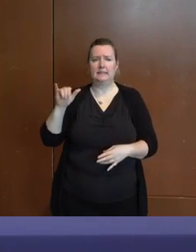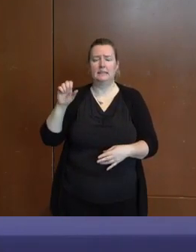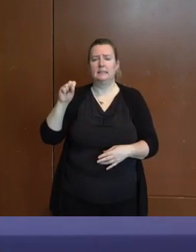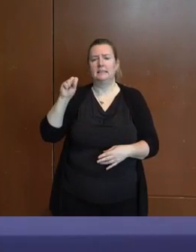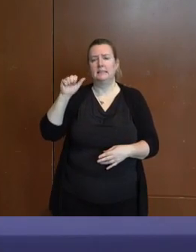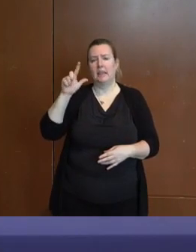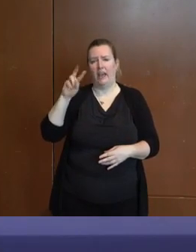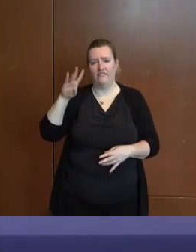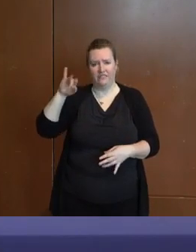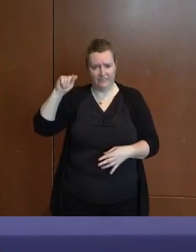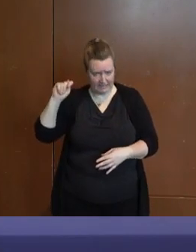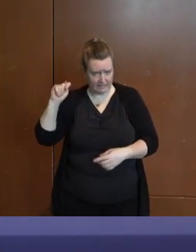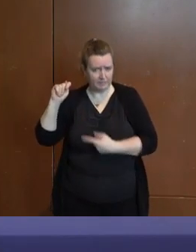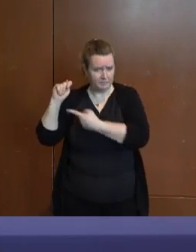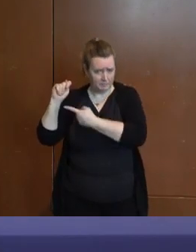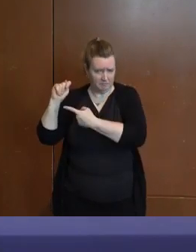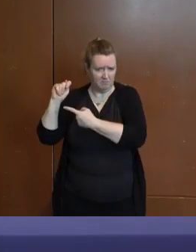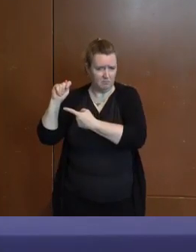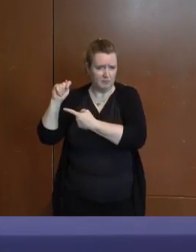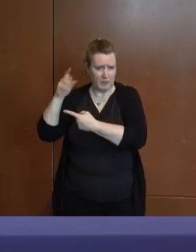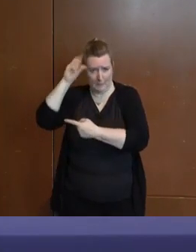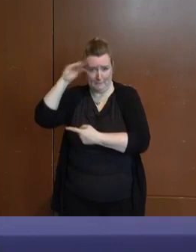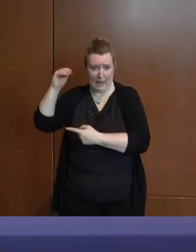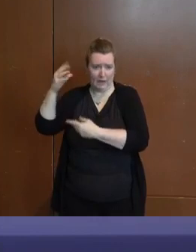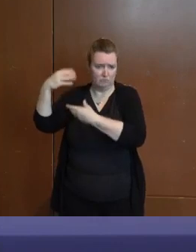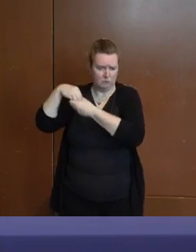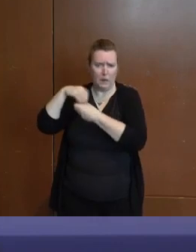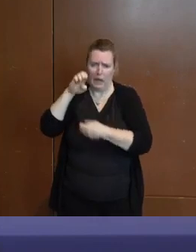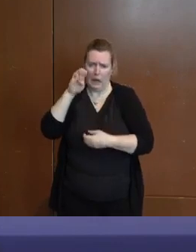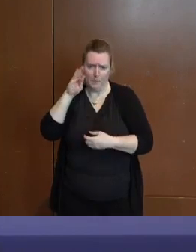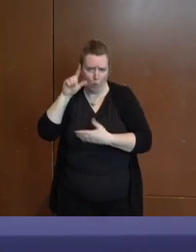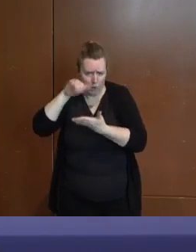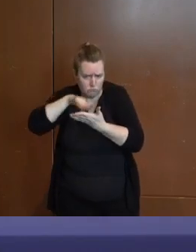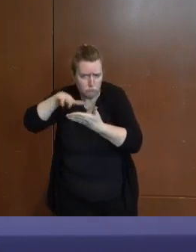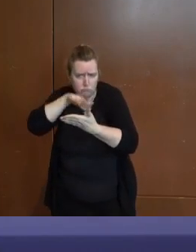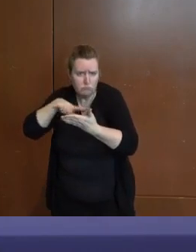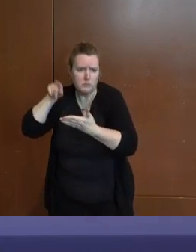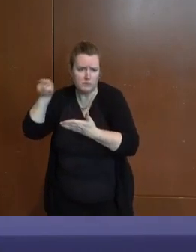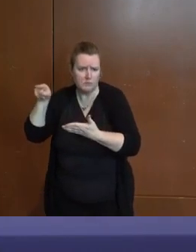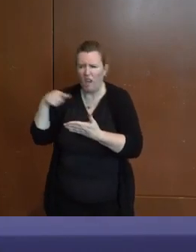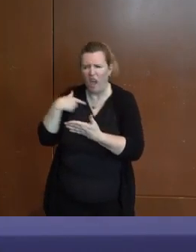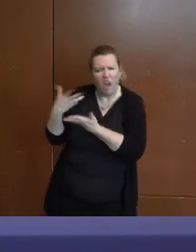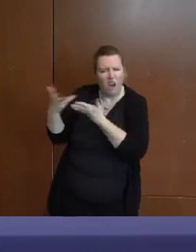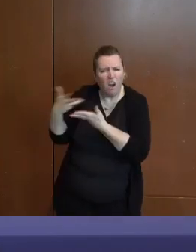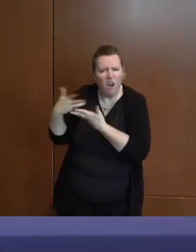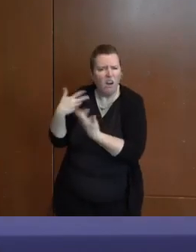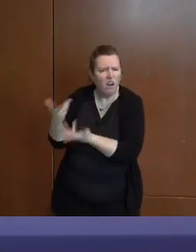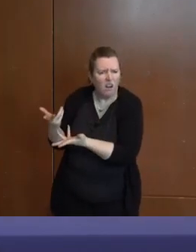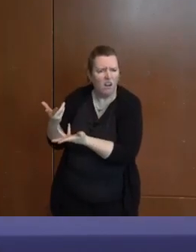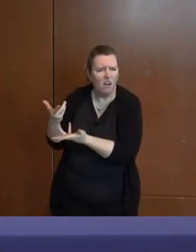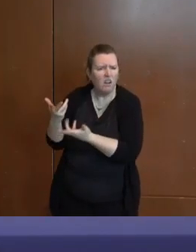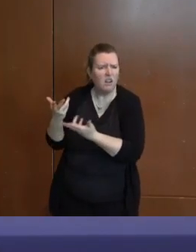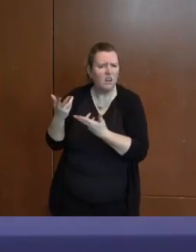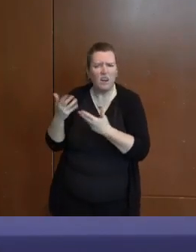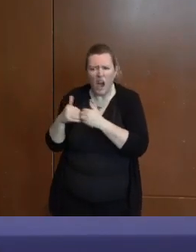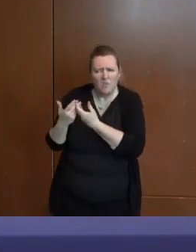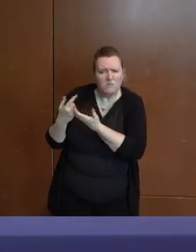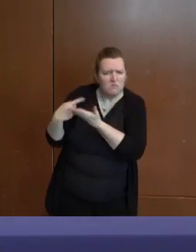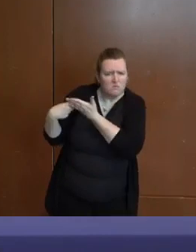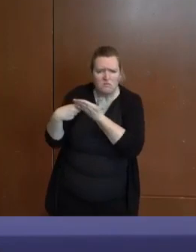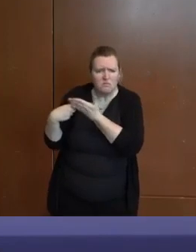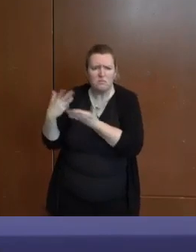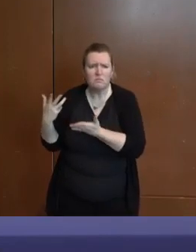of the Center for American Progress. This is not for today, and I'm not sure, exactly the contours of this, but there's really two sides to this